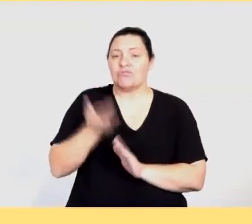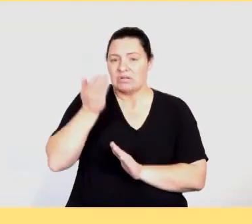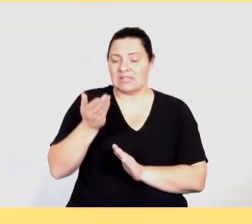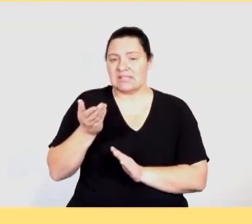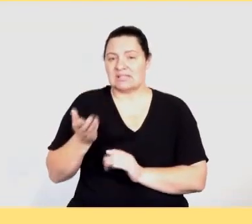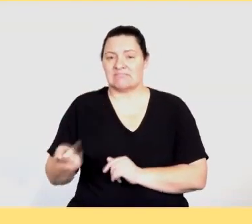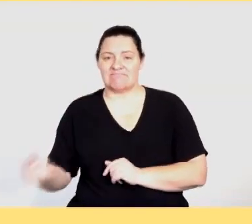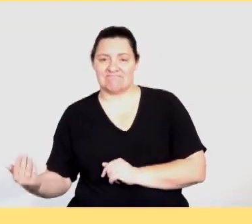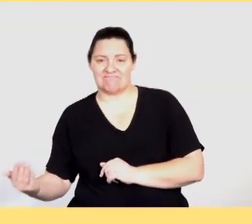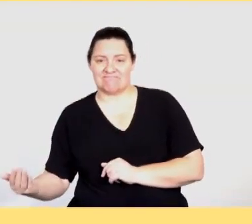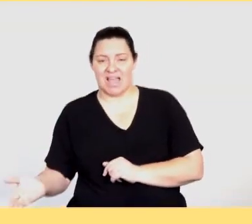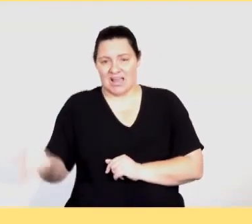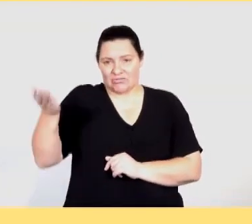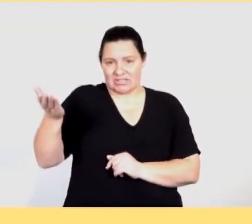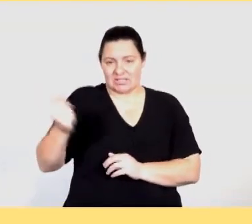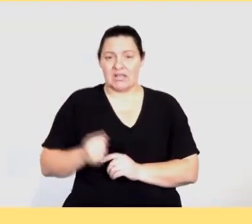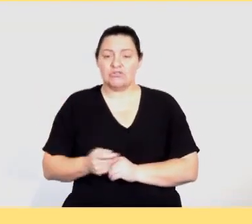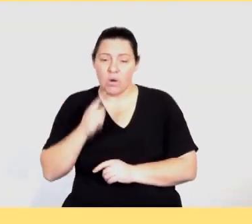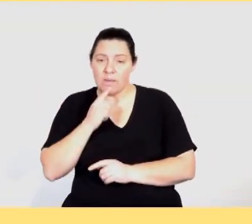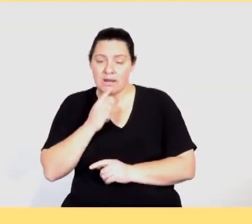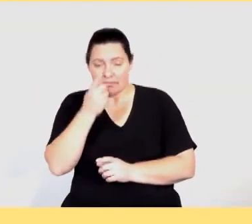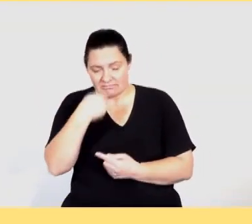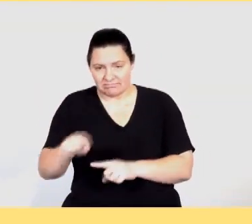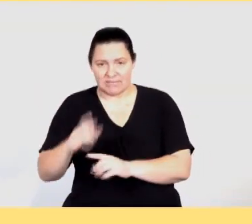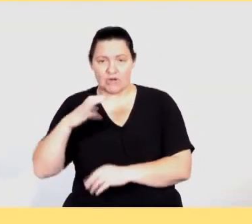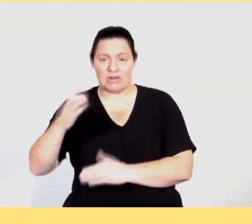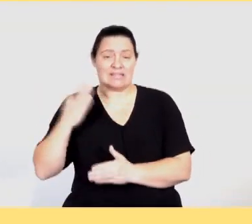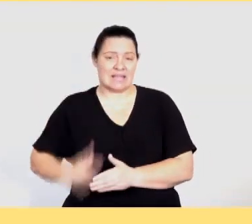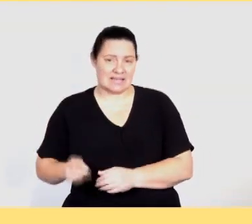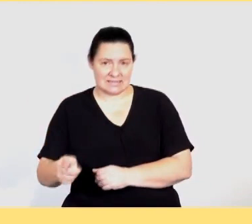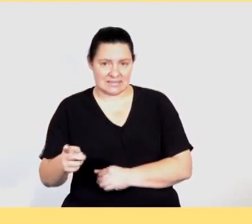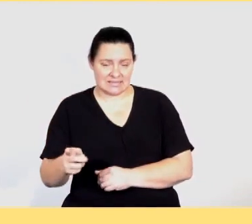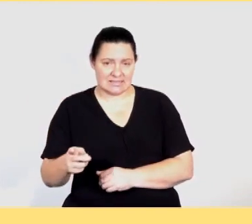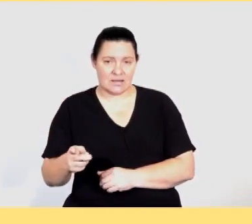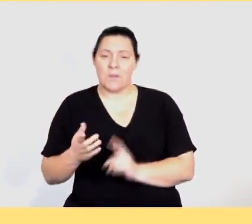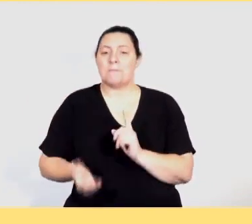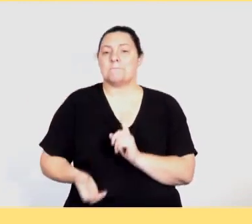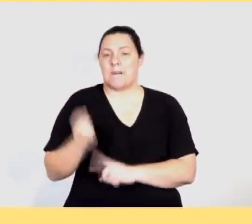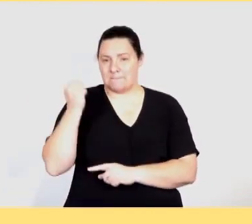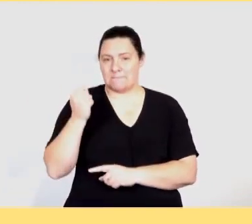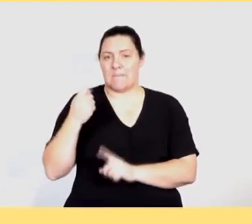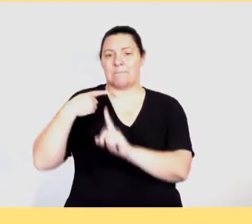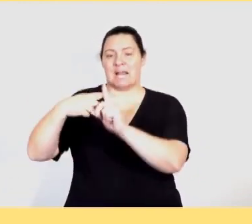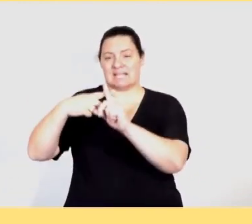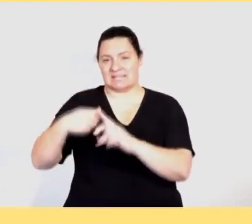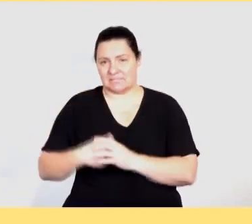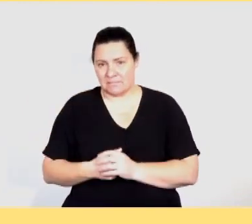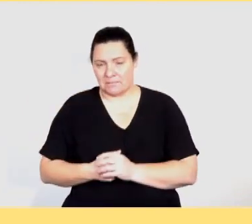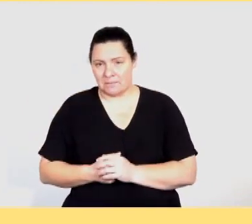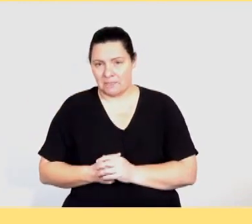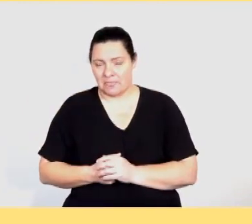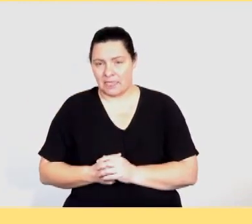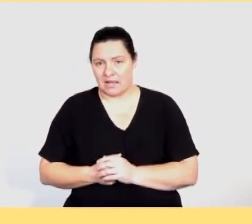to increase on what side? On the credit side. That means when you come to the credit side here, you will find a